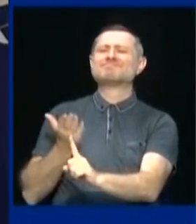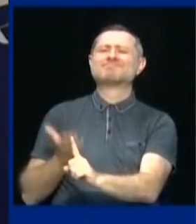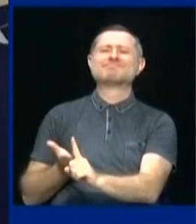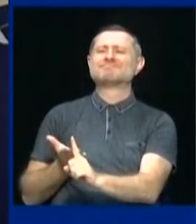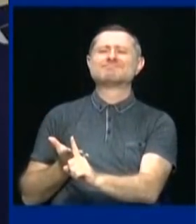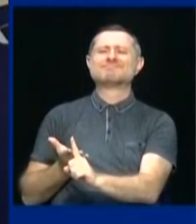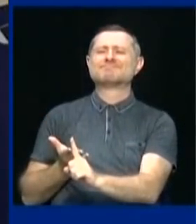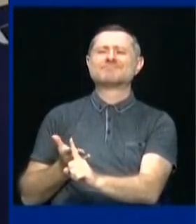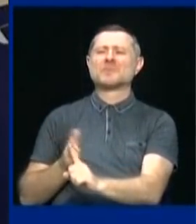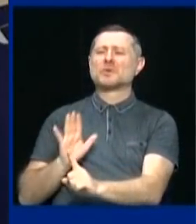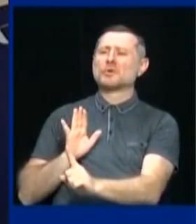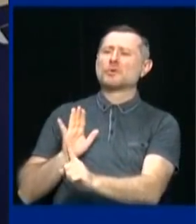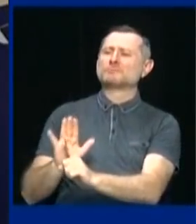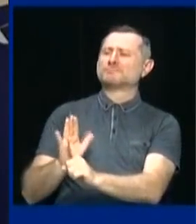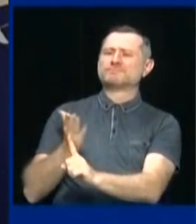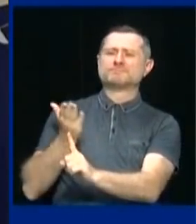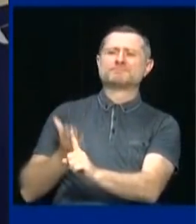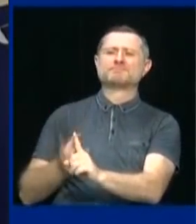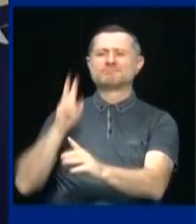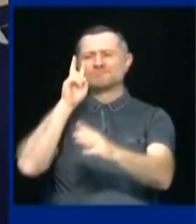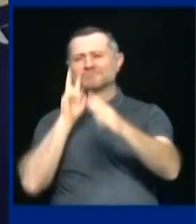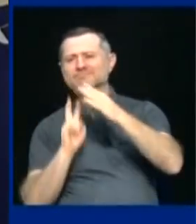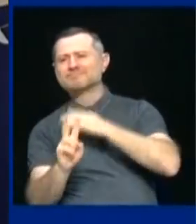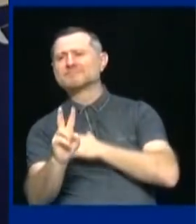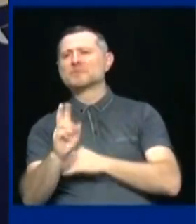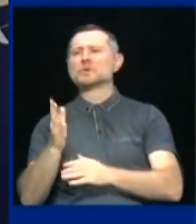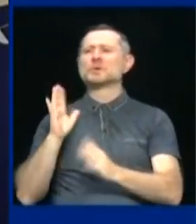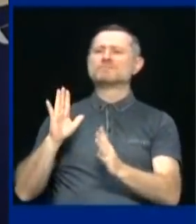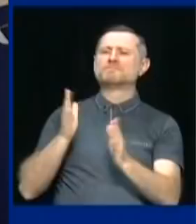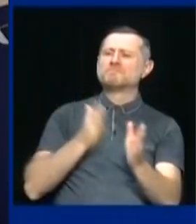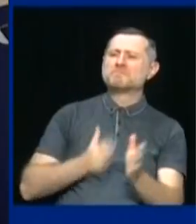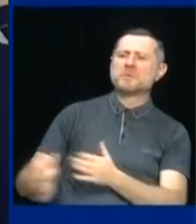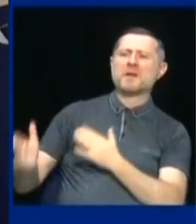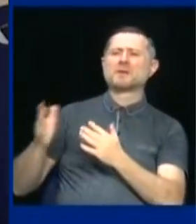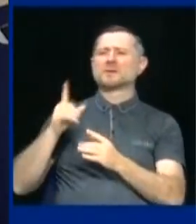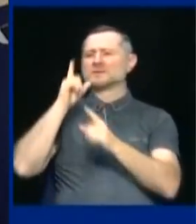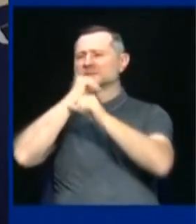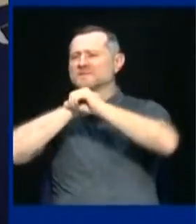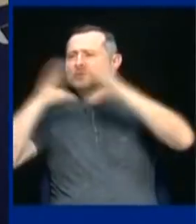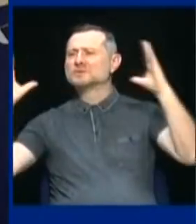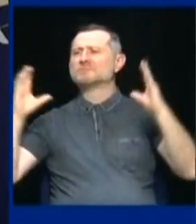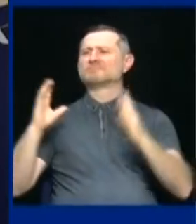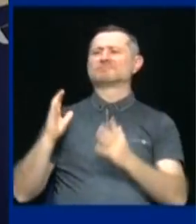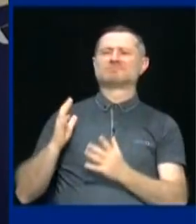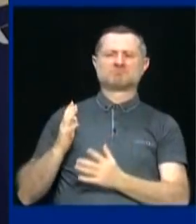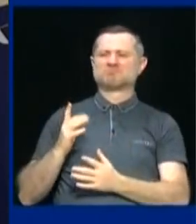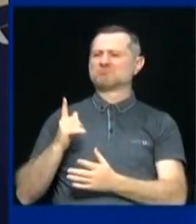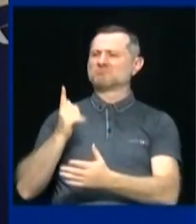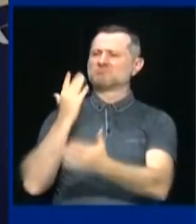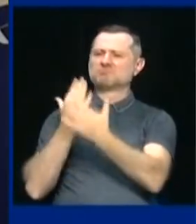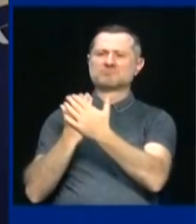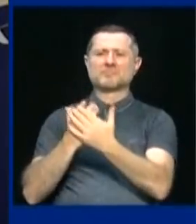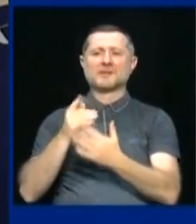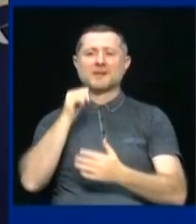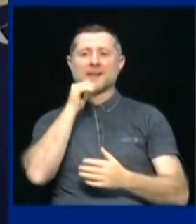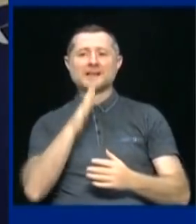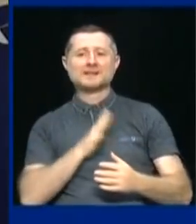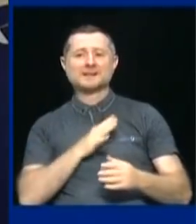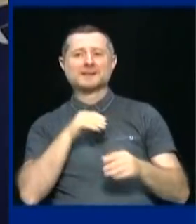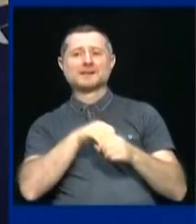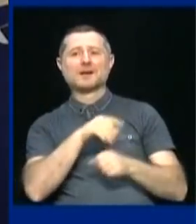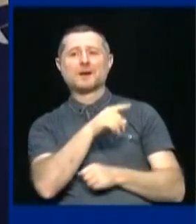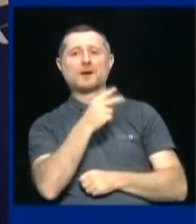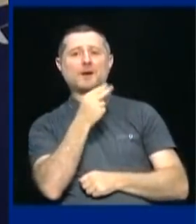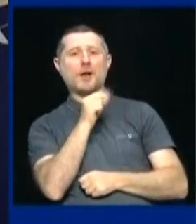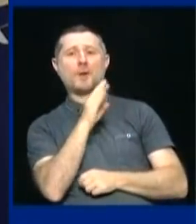fulfilling her destiny, giving life an animation to the lady in the harbor, saying, Excelsior,